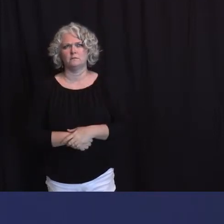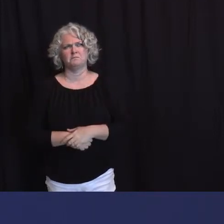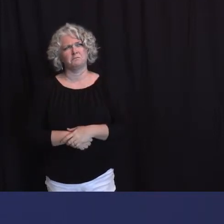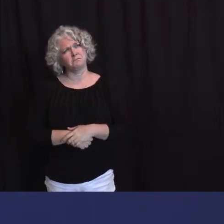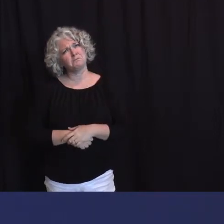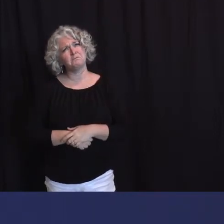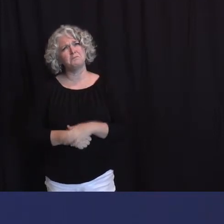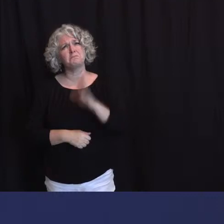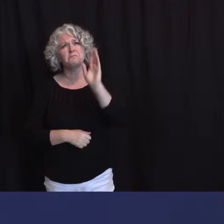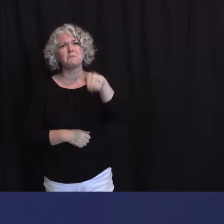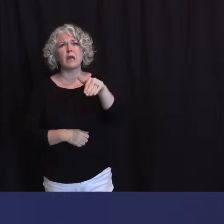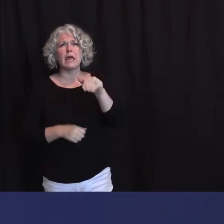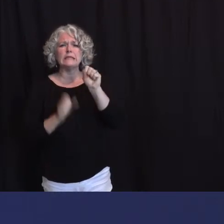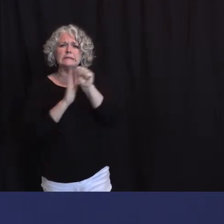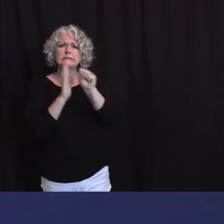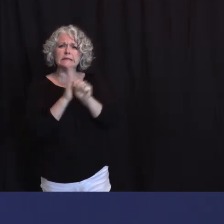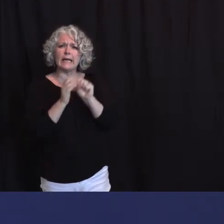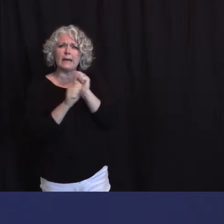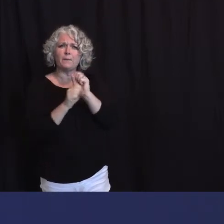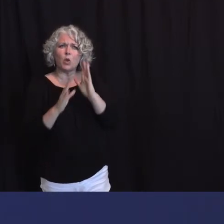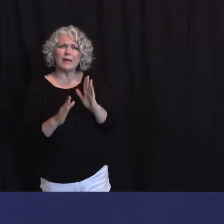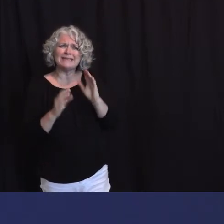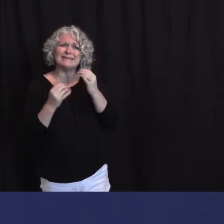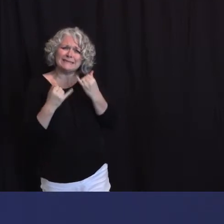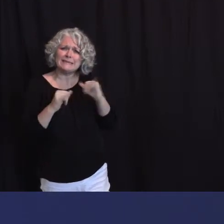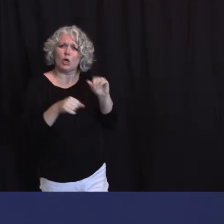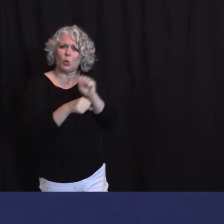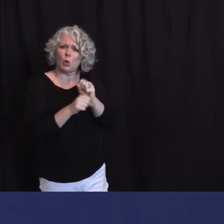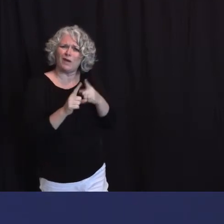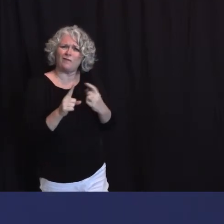state employees. When